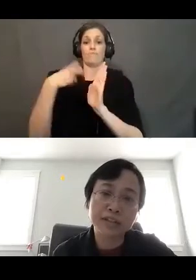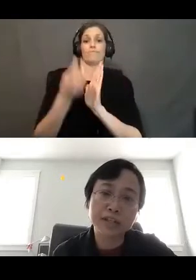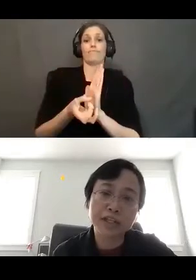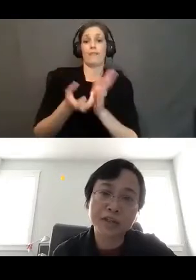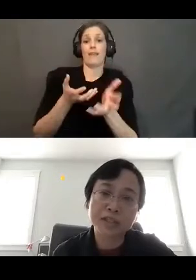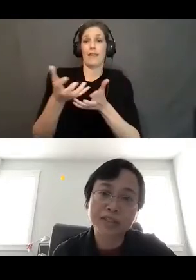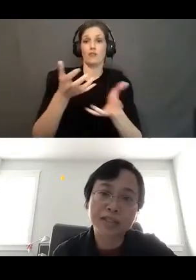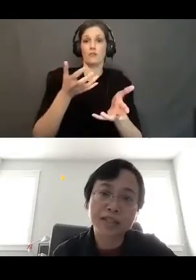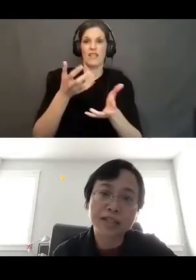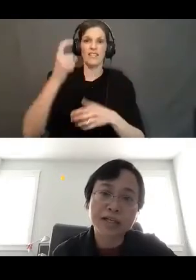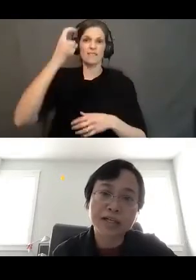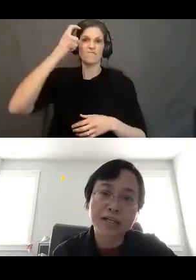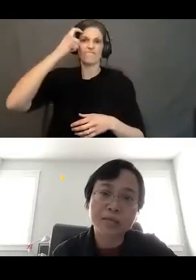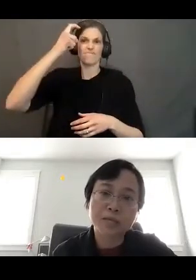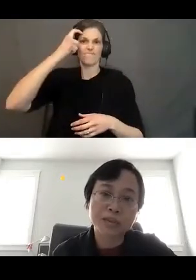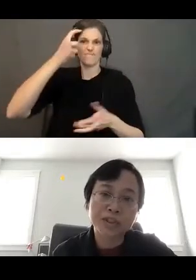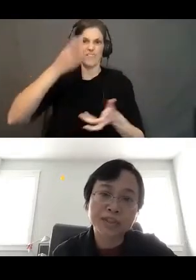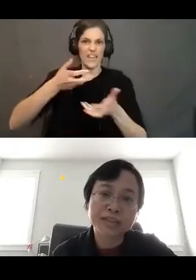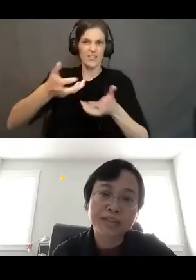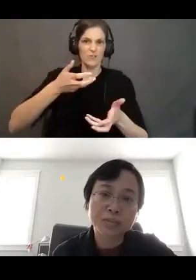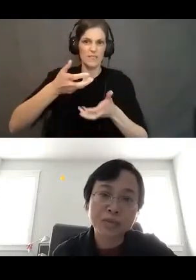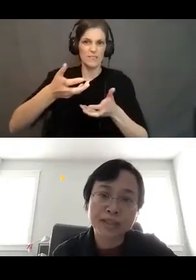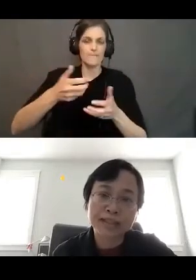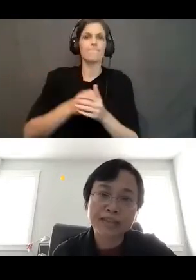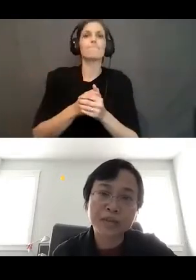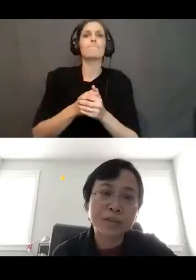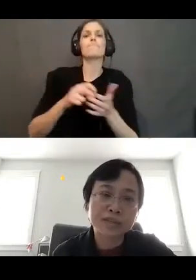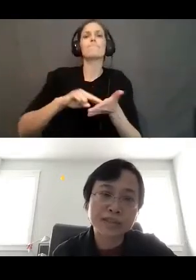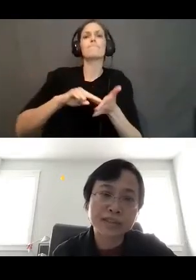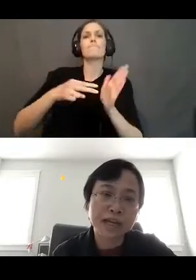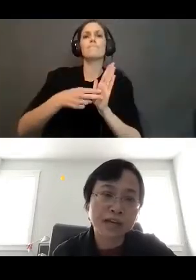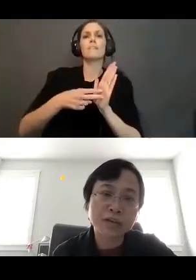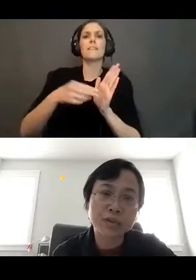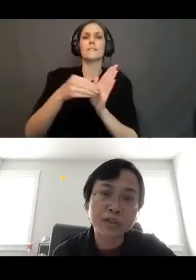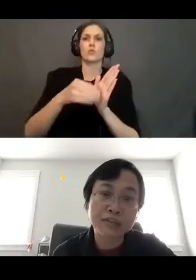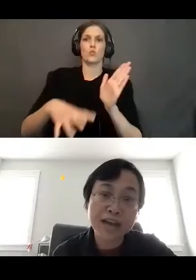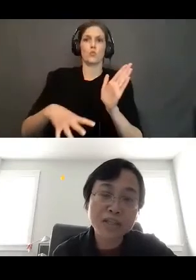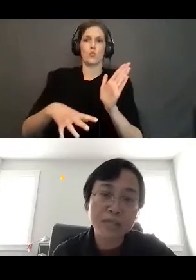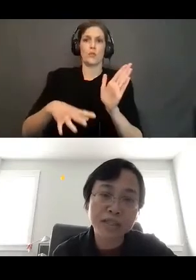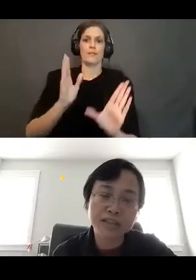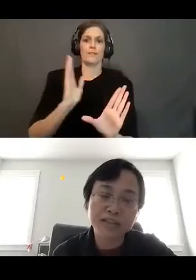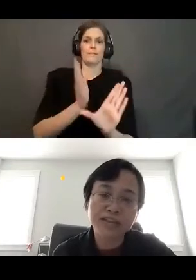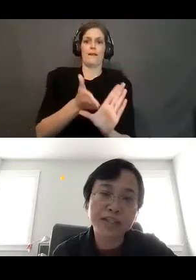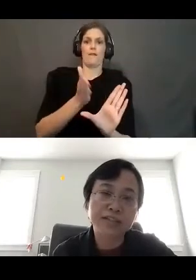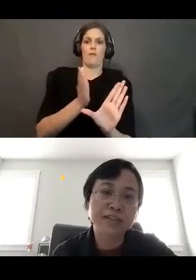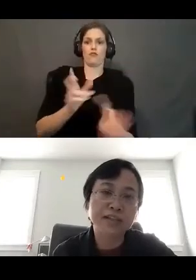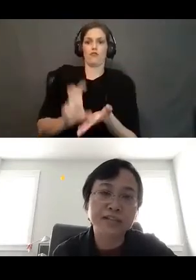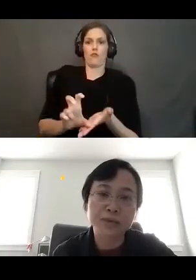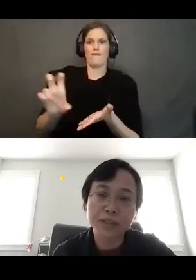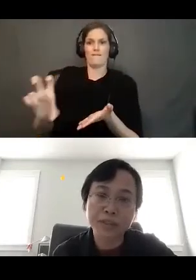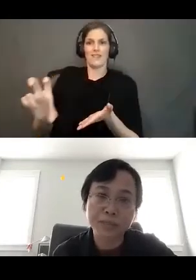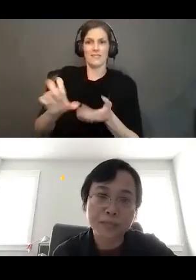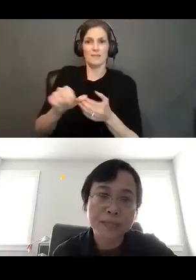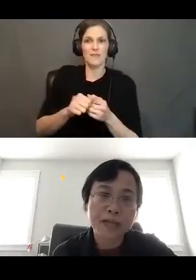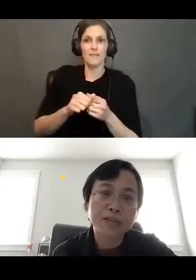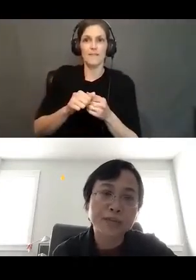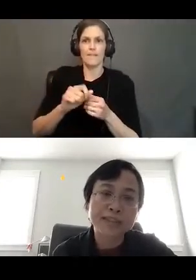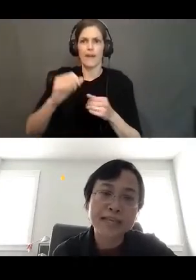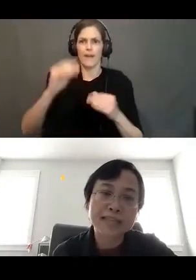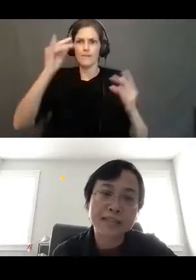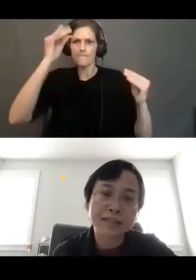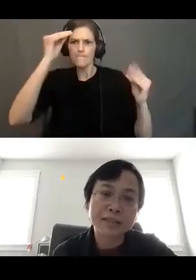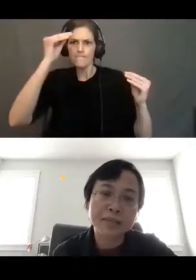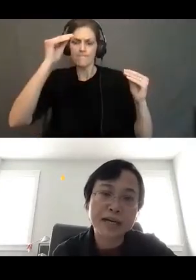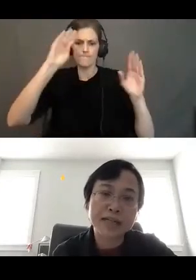cognitive engagement, which is simply students' psychological investment, such as concentration during